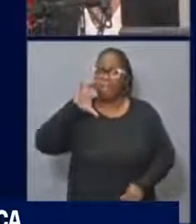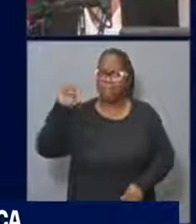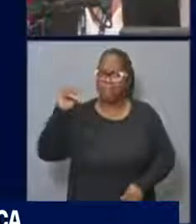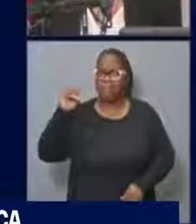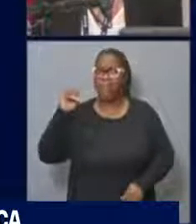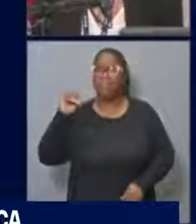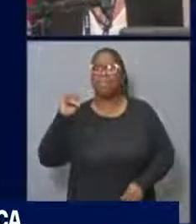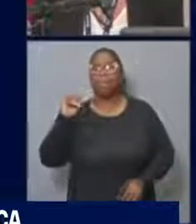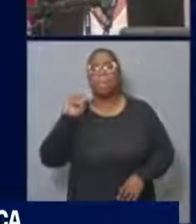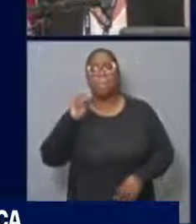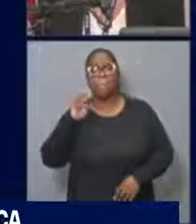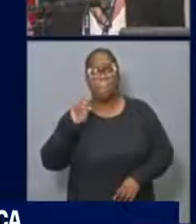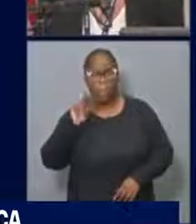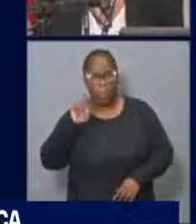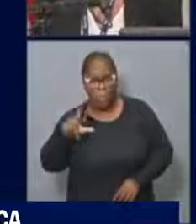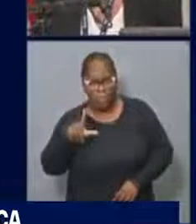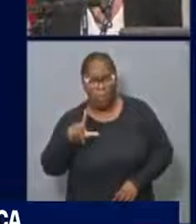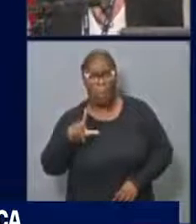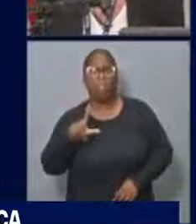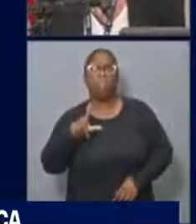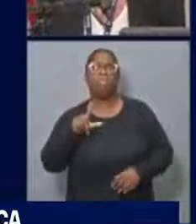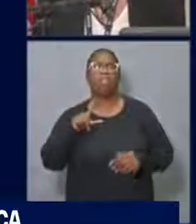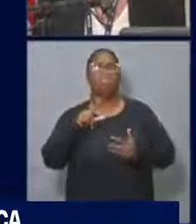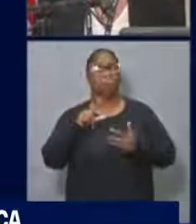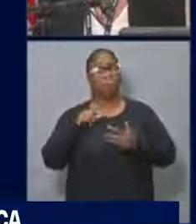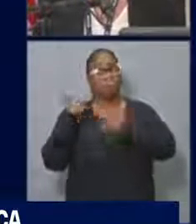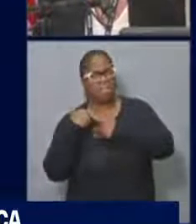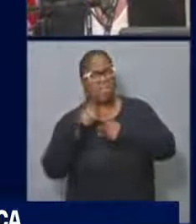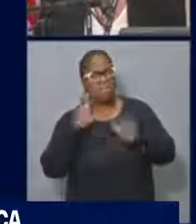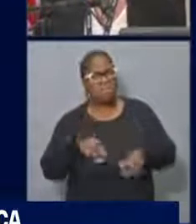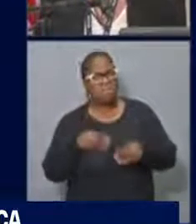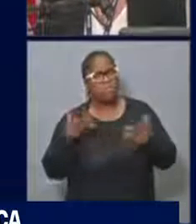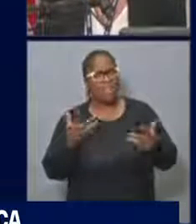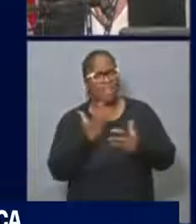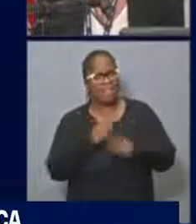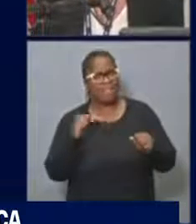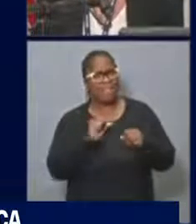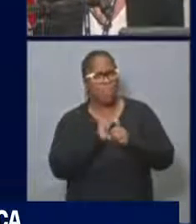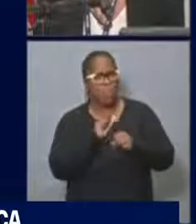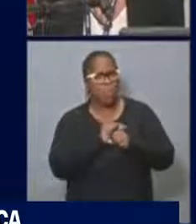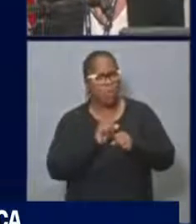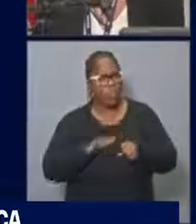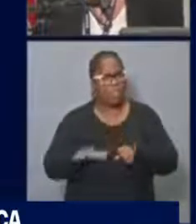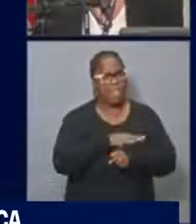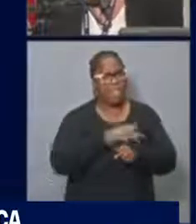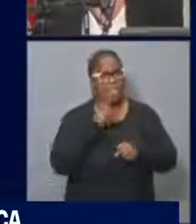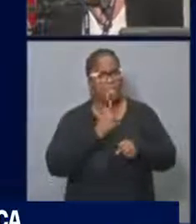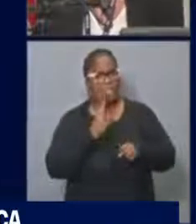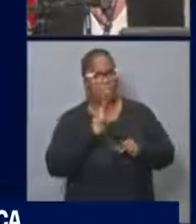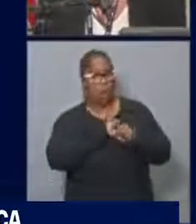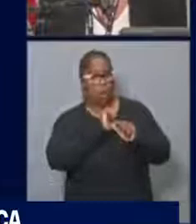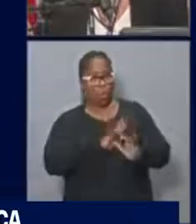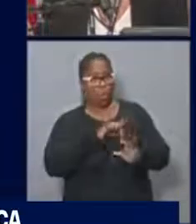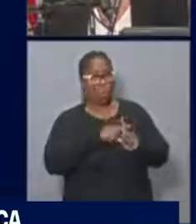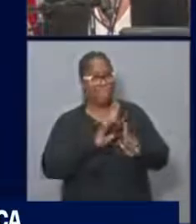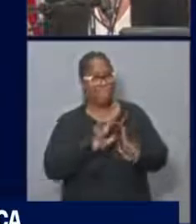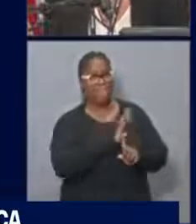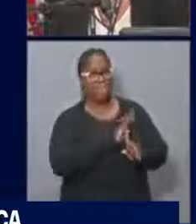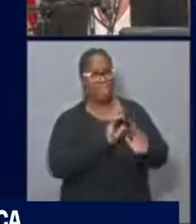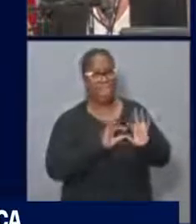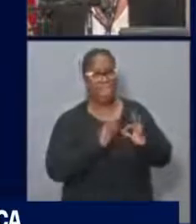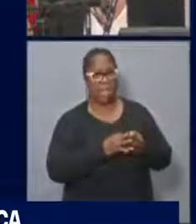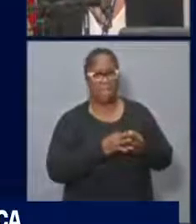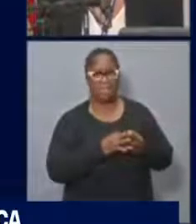their employees and to their employees' families to provide a safe environment that adheres to every single one of the